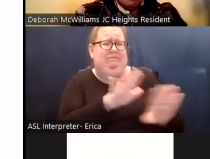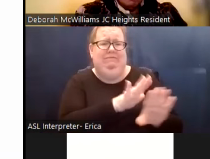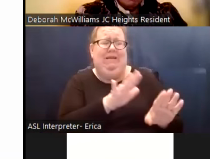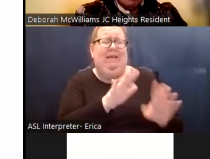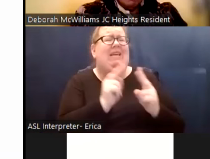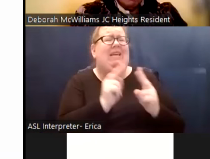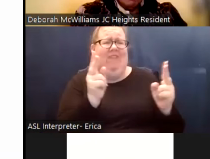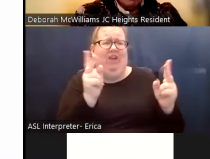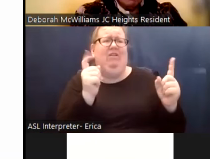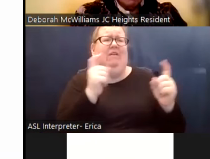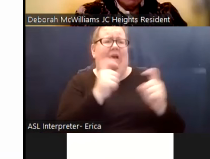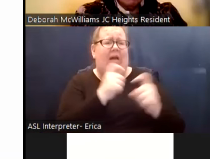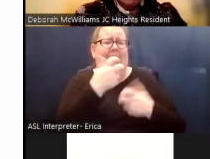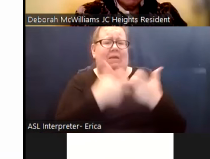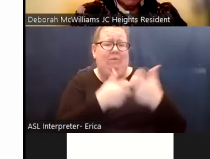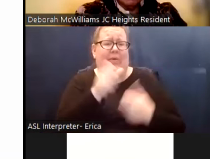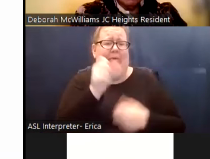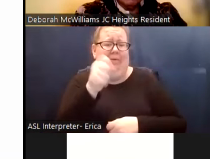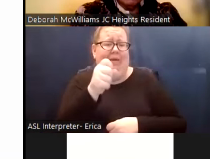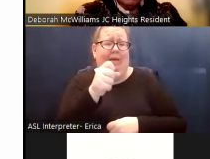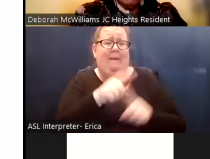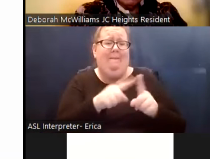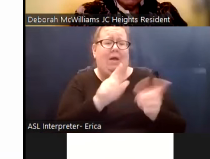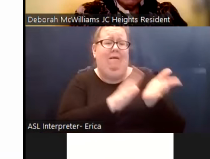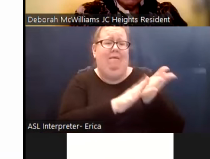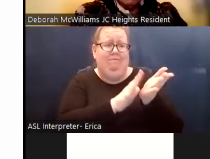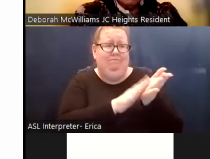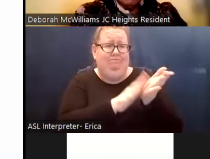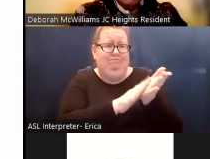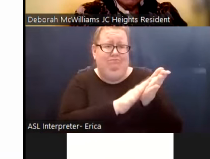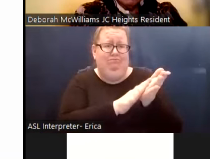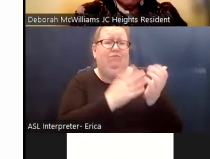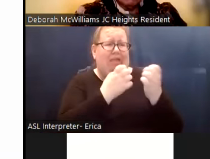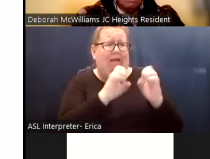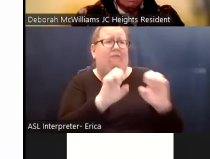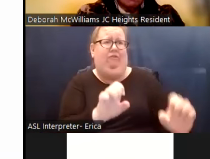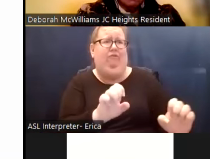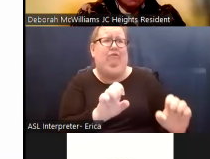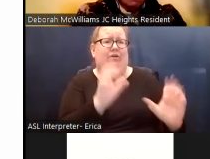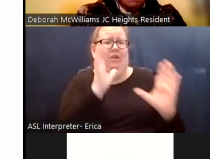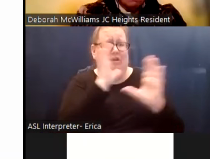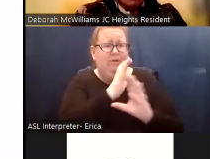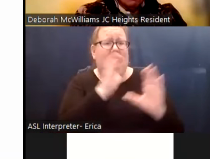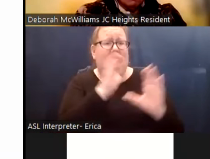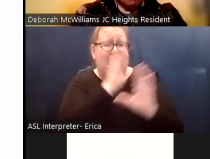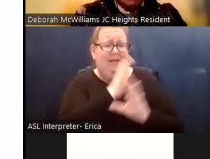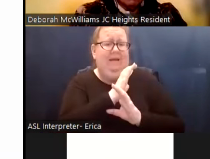complex problem, but I applaud the effort to seek